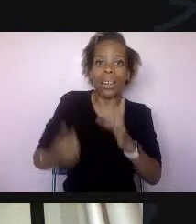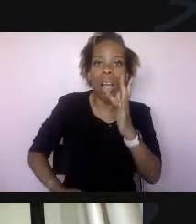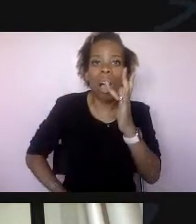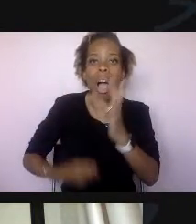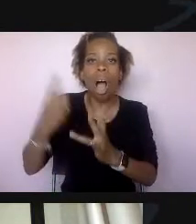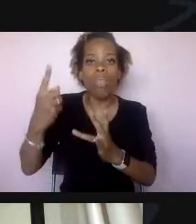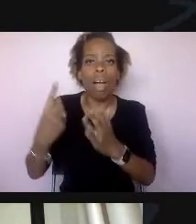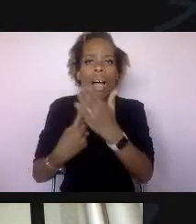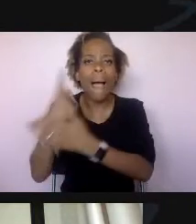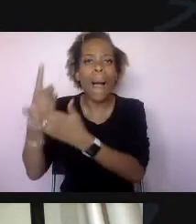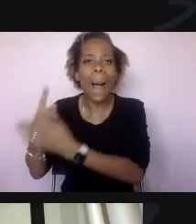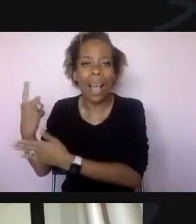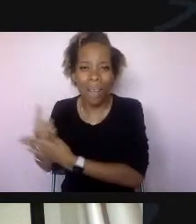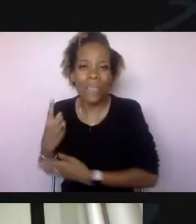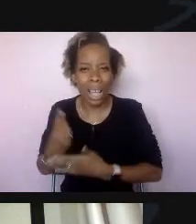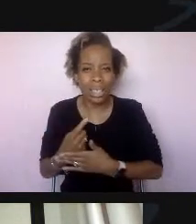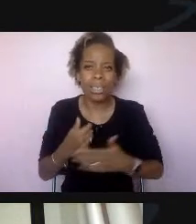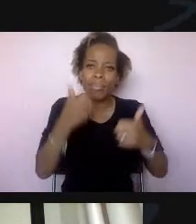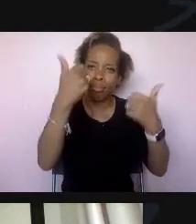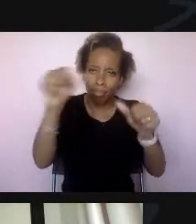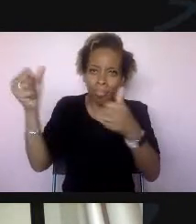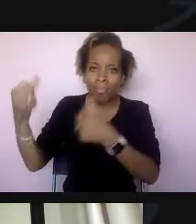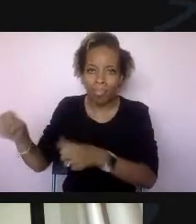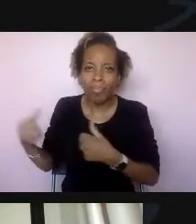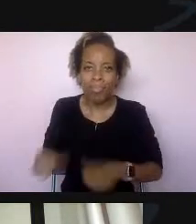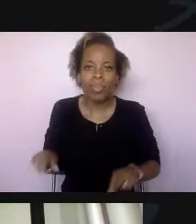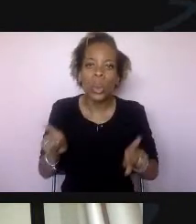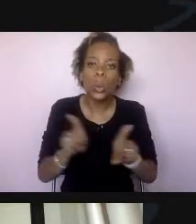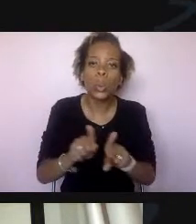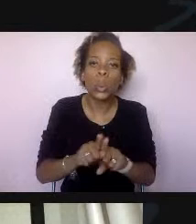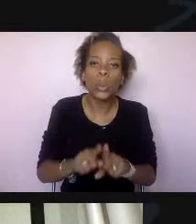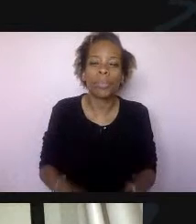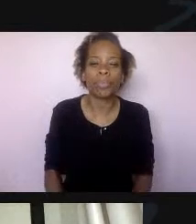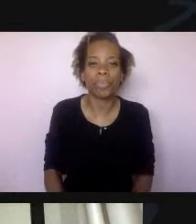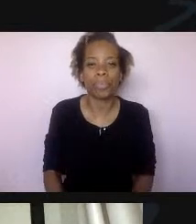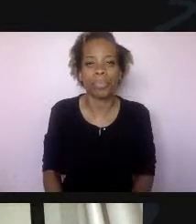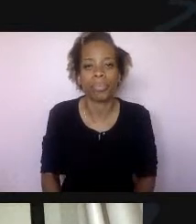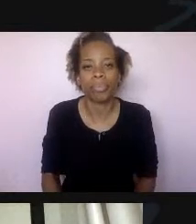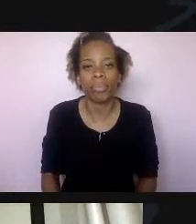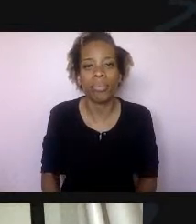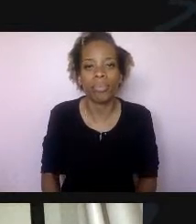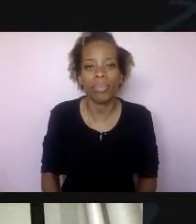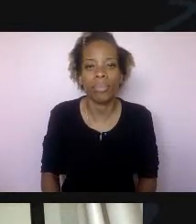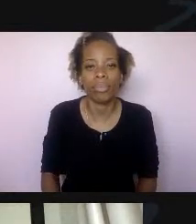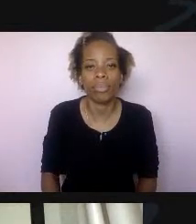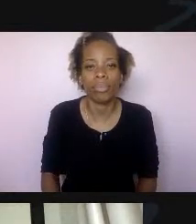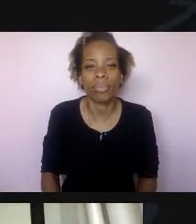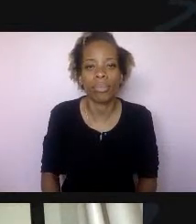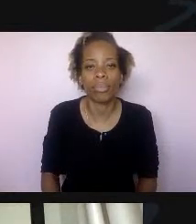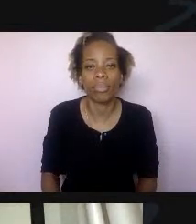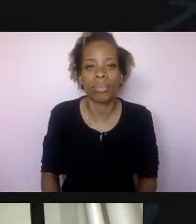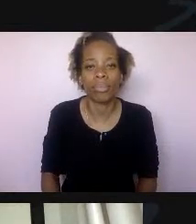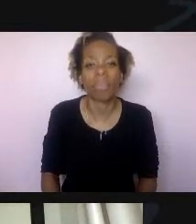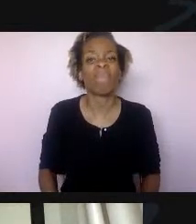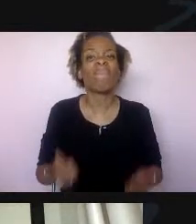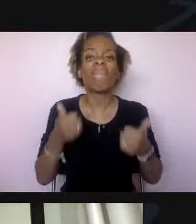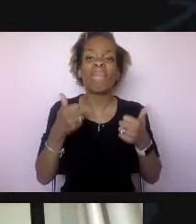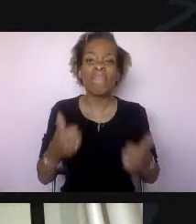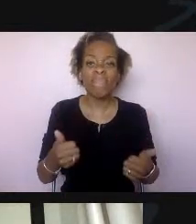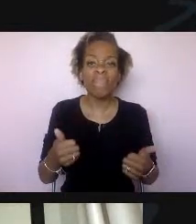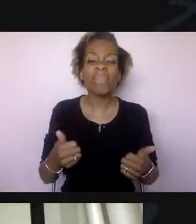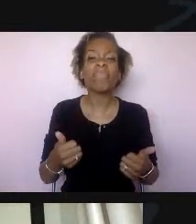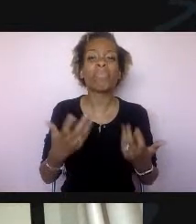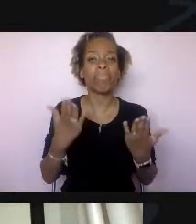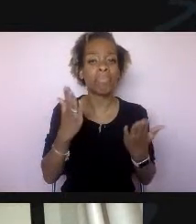events international consequence. That's great. Thank you, Seth. I think that those have all